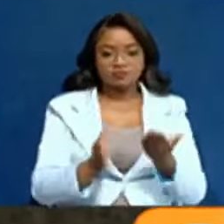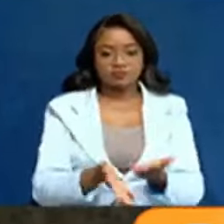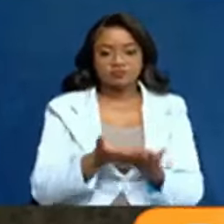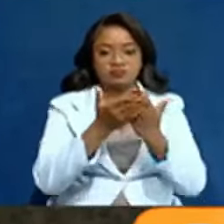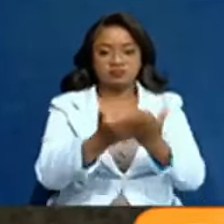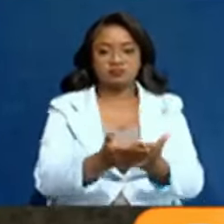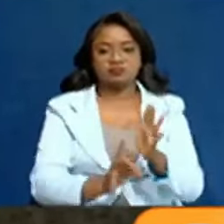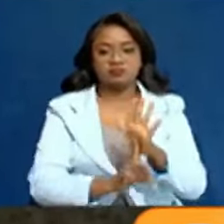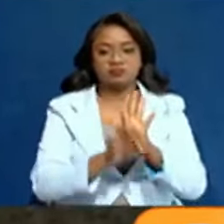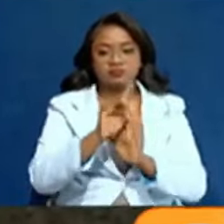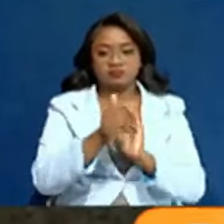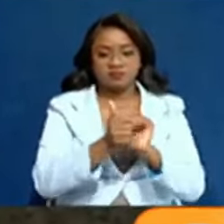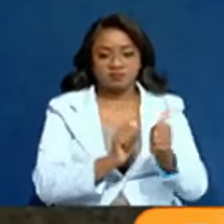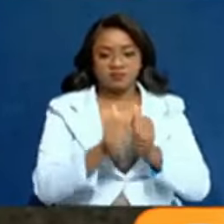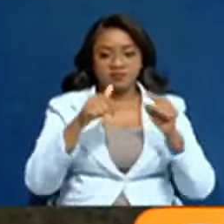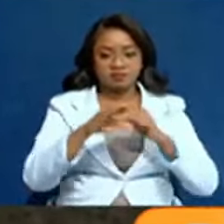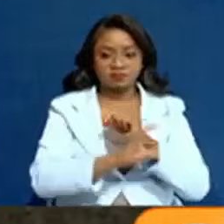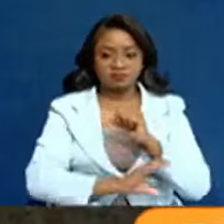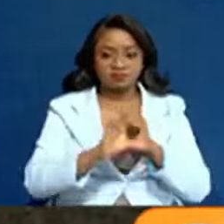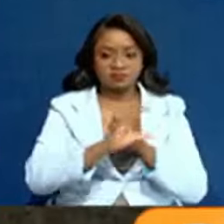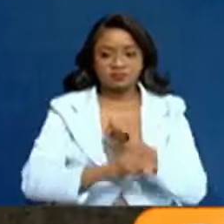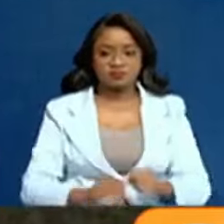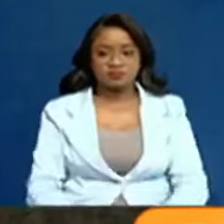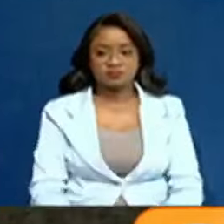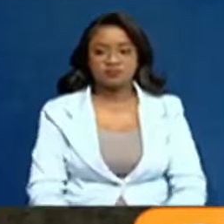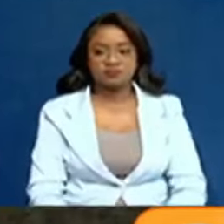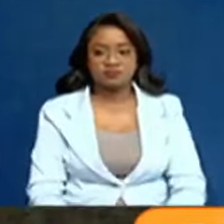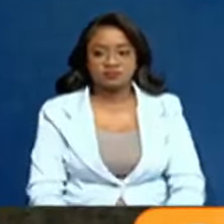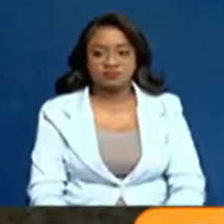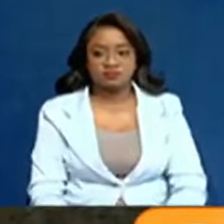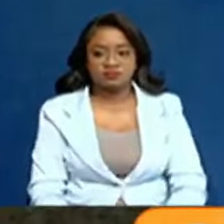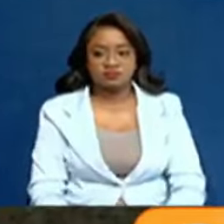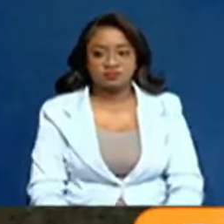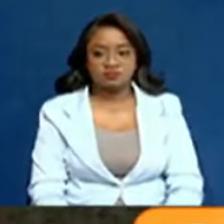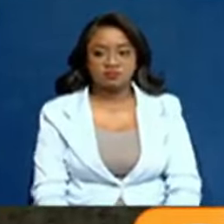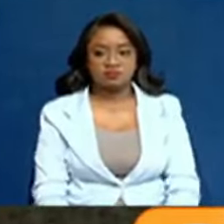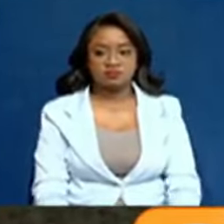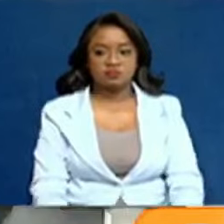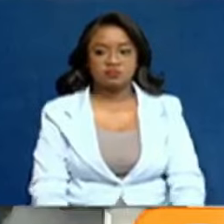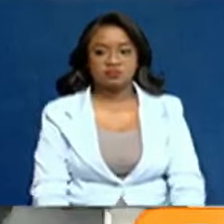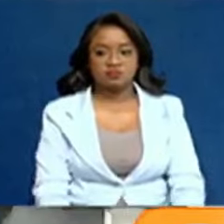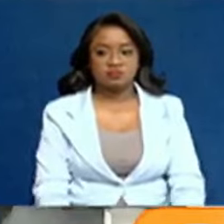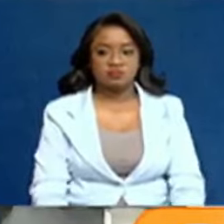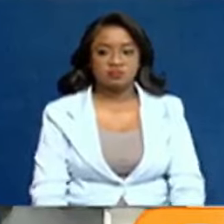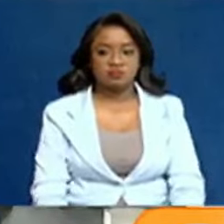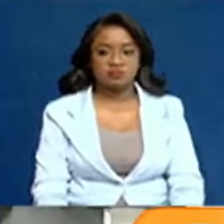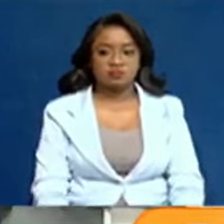country. Mike Okinyi for Citizen TV in Eldoret, Uasin Gishu County.